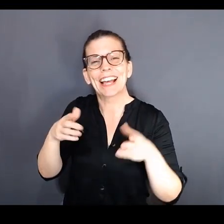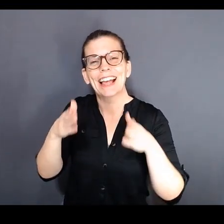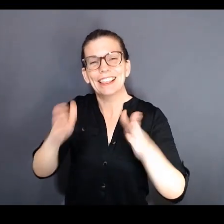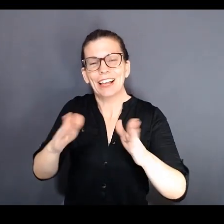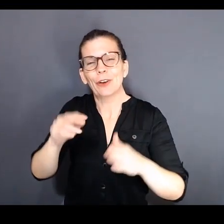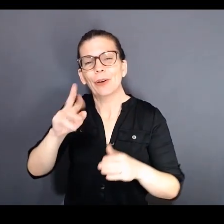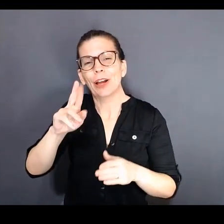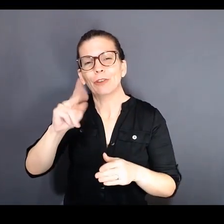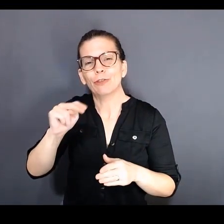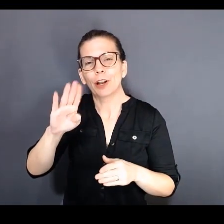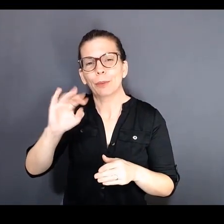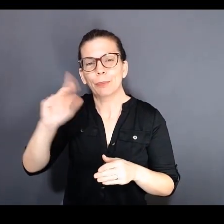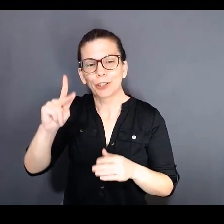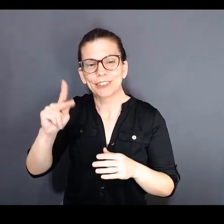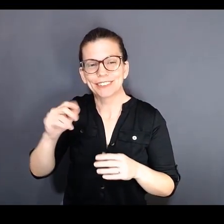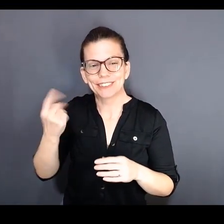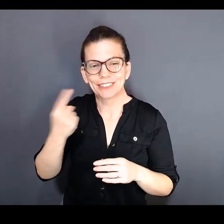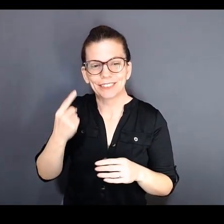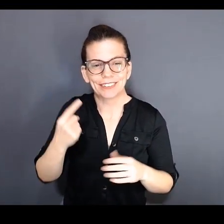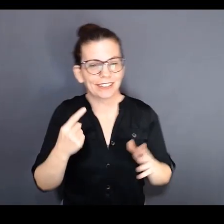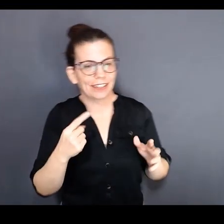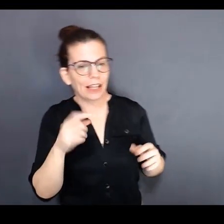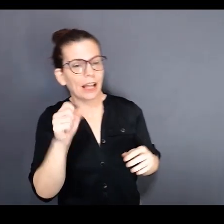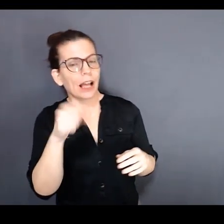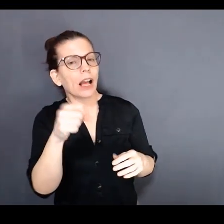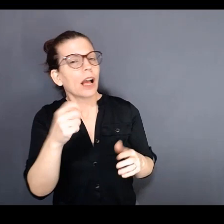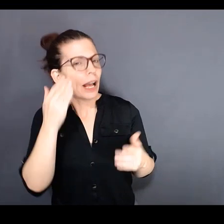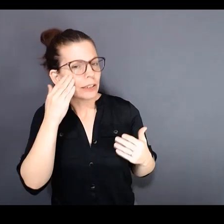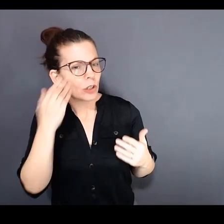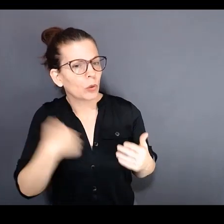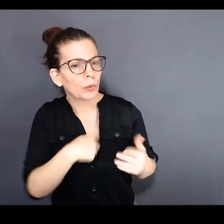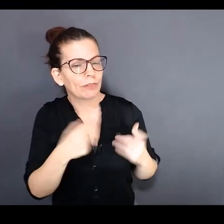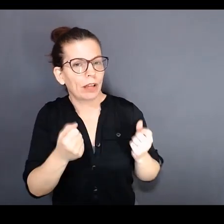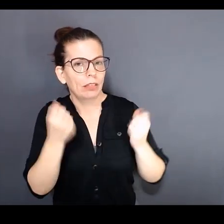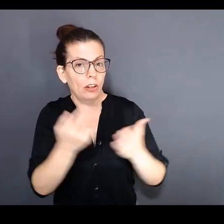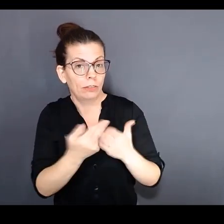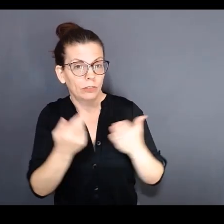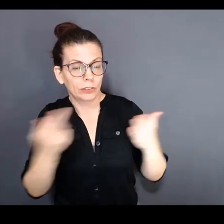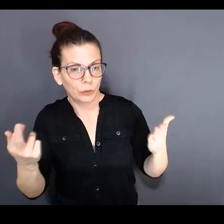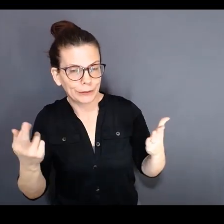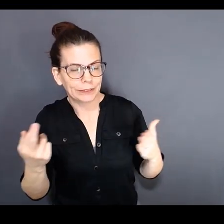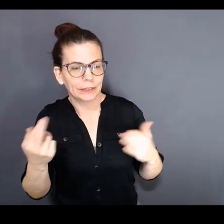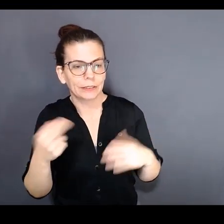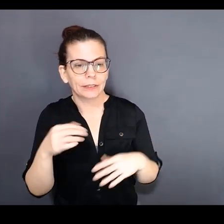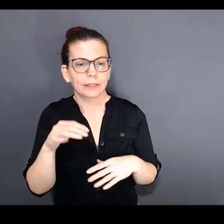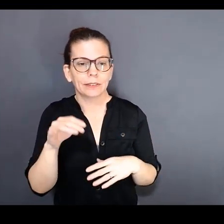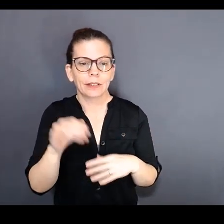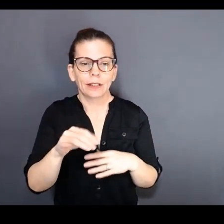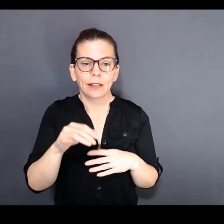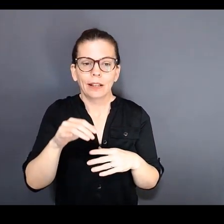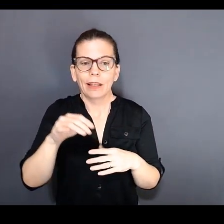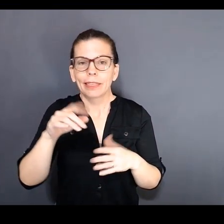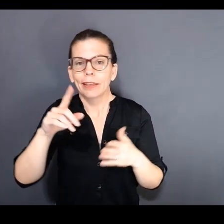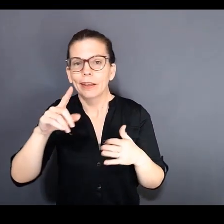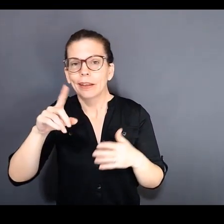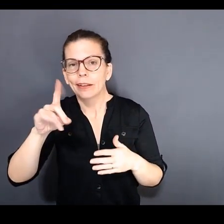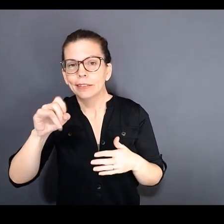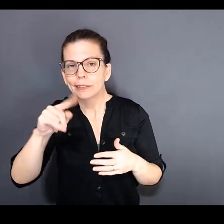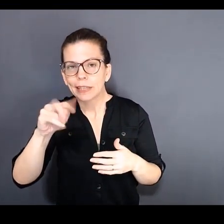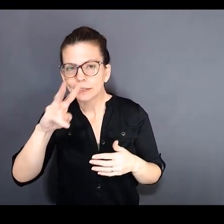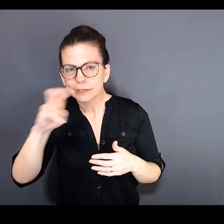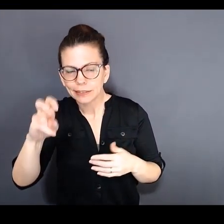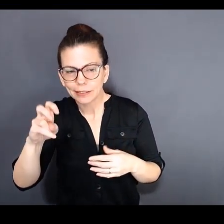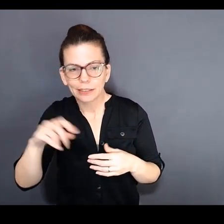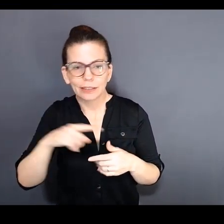you. Please make it a bit able to trigger a run book or something like that. A bit related to this, I know we have a lot of resources